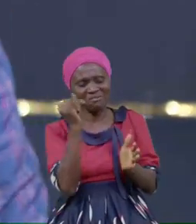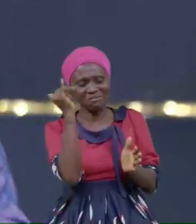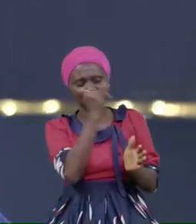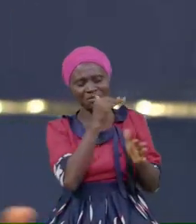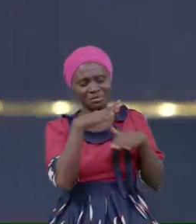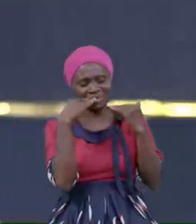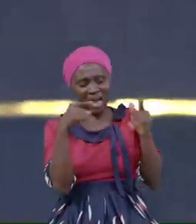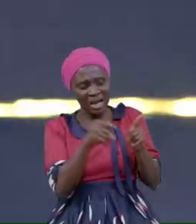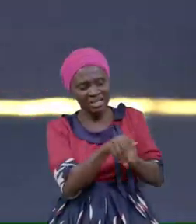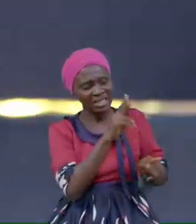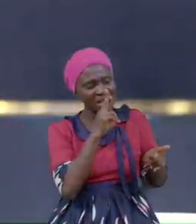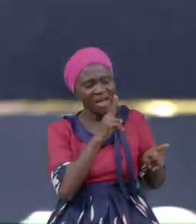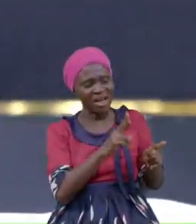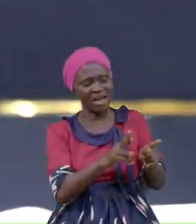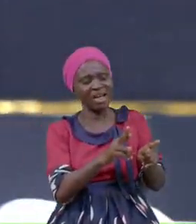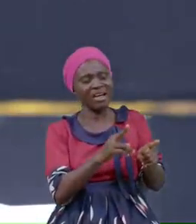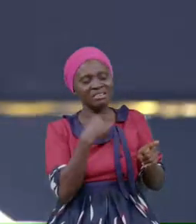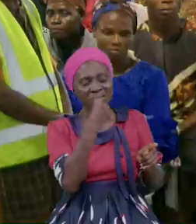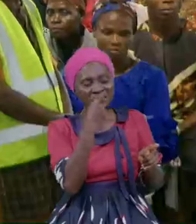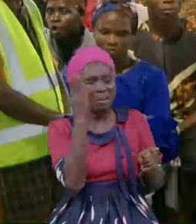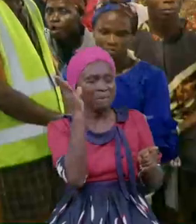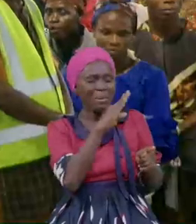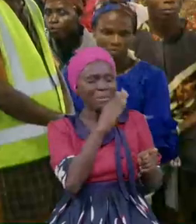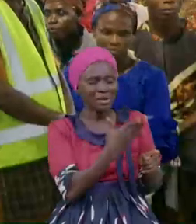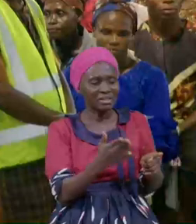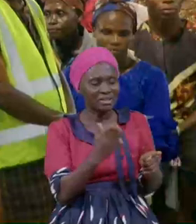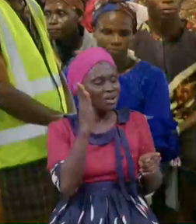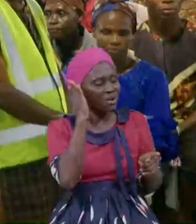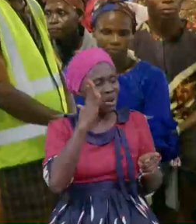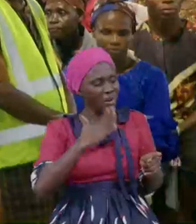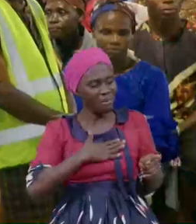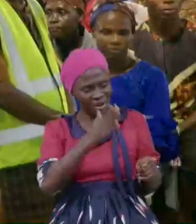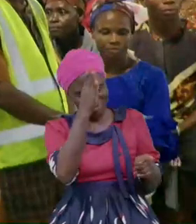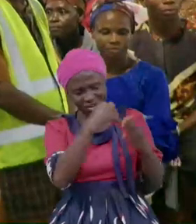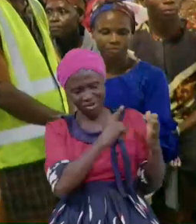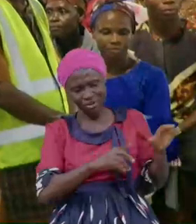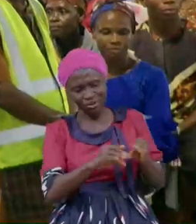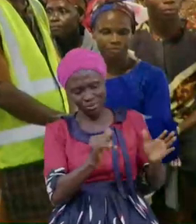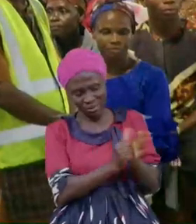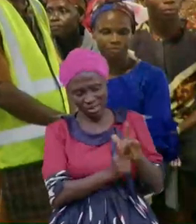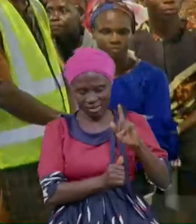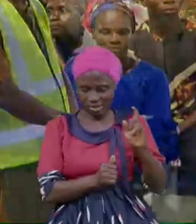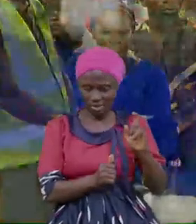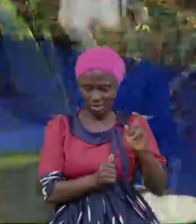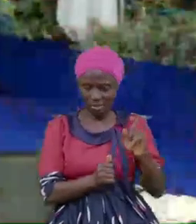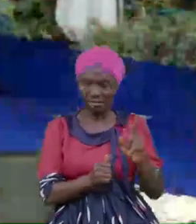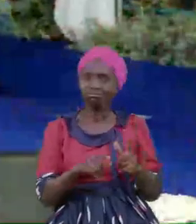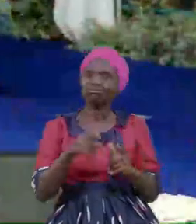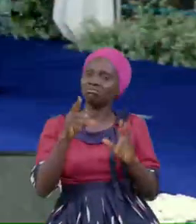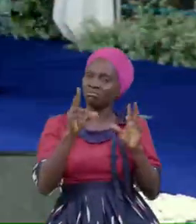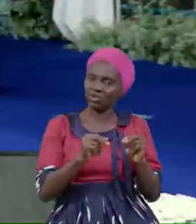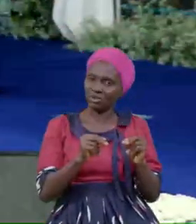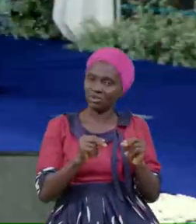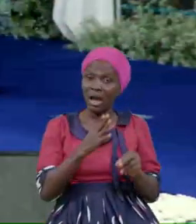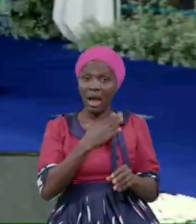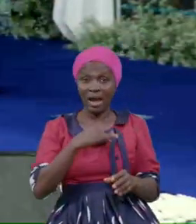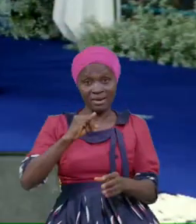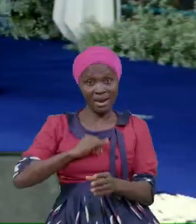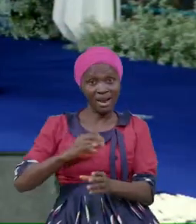life? Will daddy in the Lord do that? And I got the same salvation that he